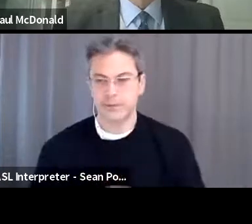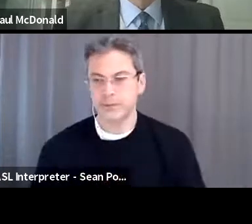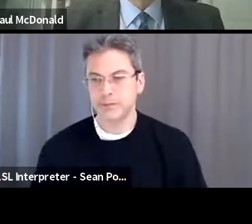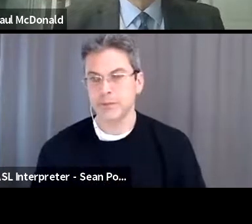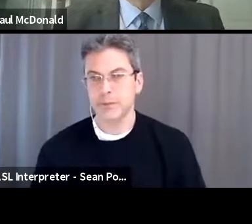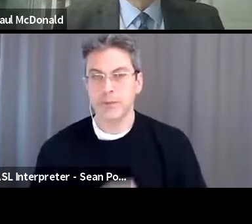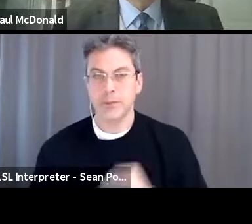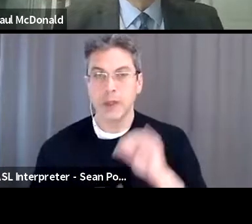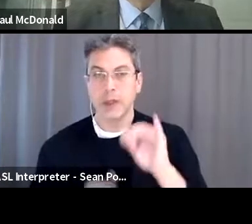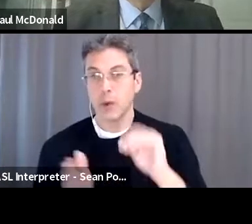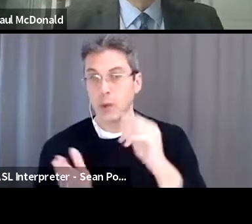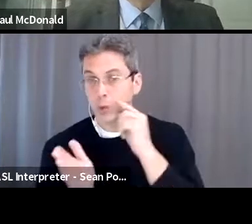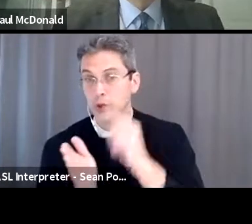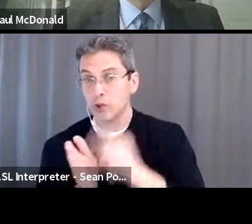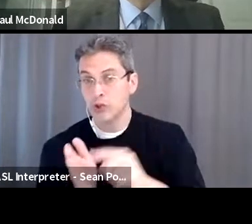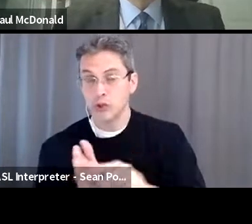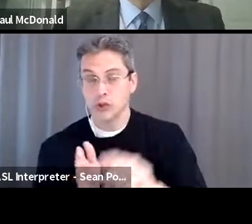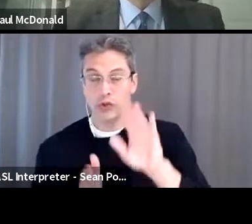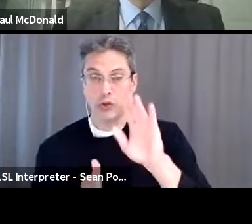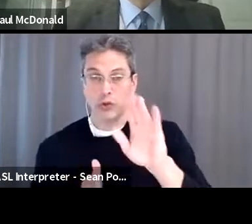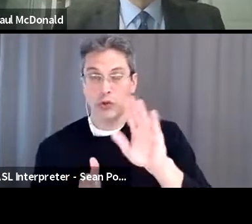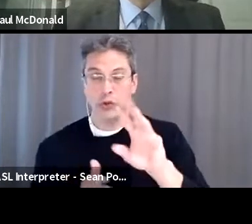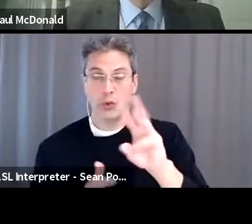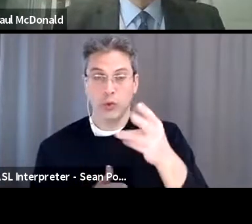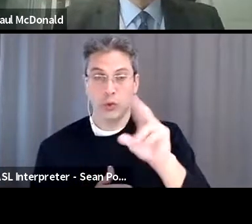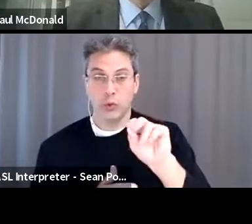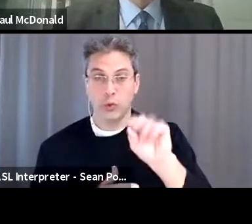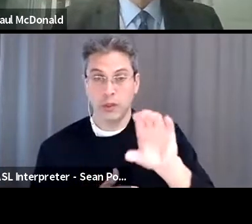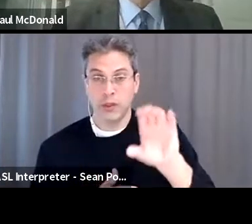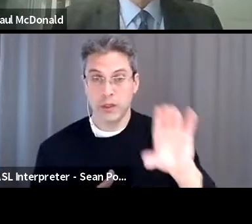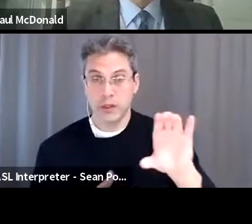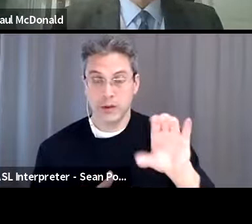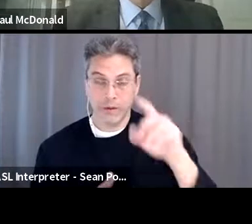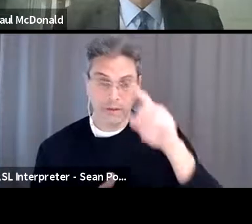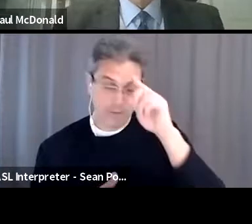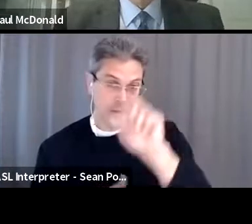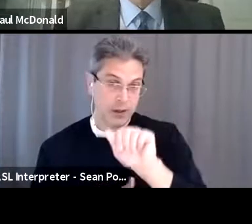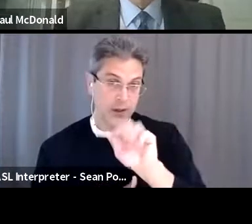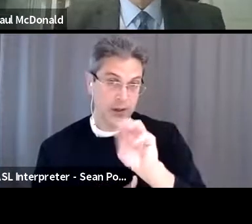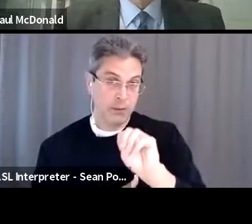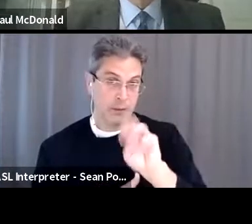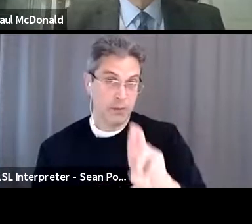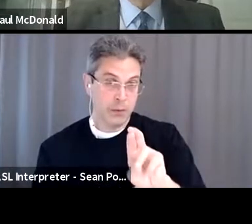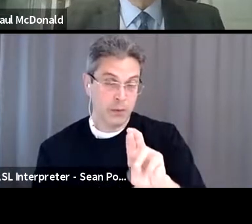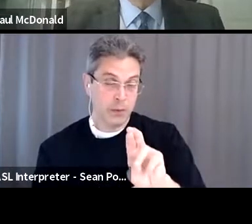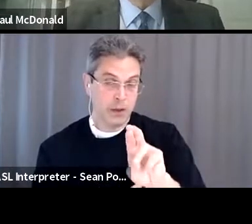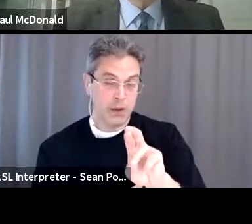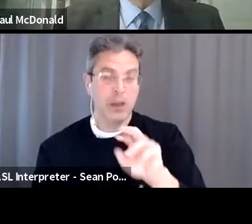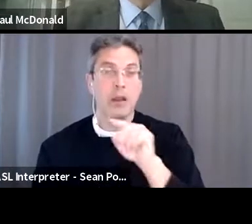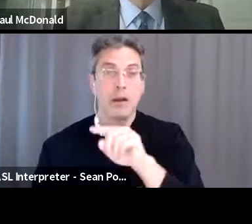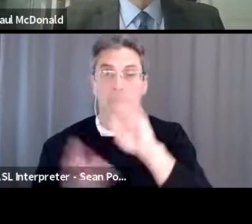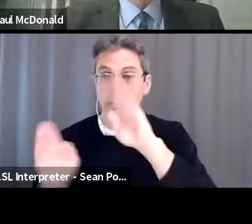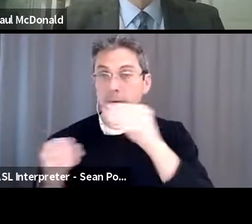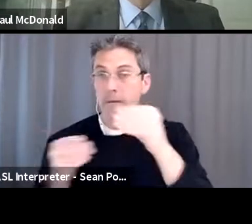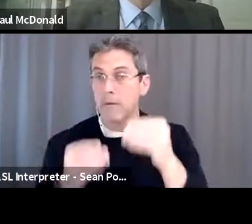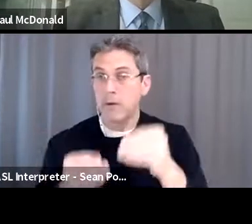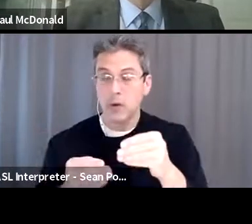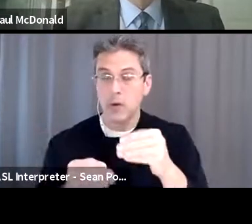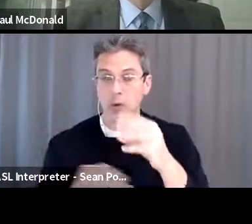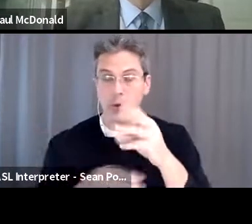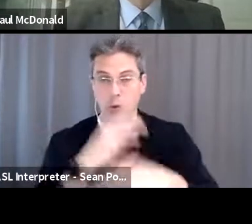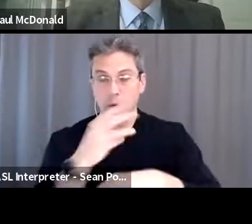of the Collaborating Center on Global Governance of Antimicrobial Resistance is focused on global